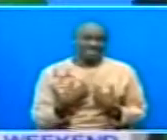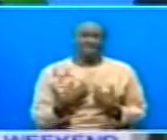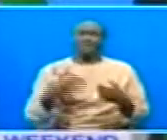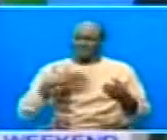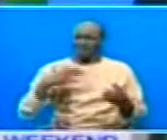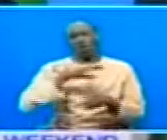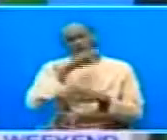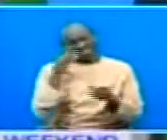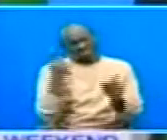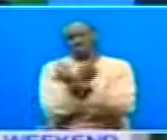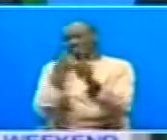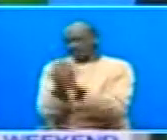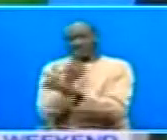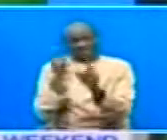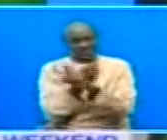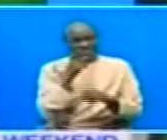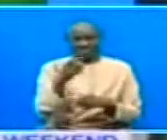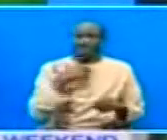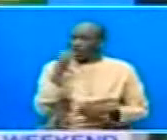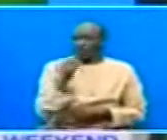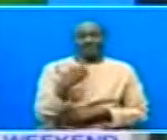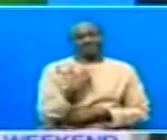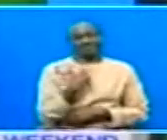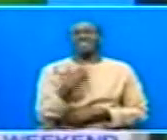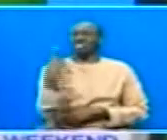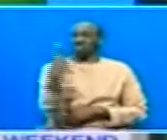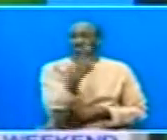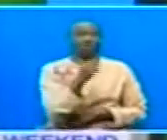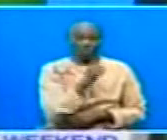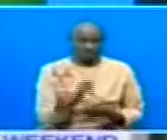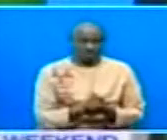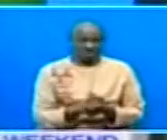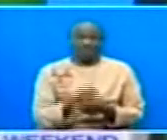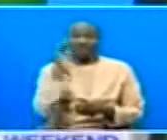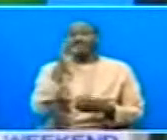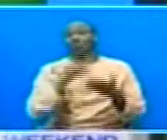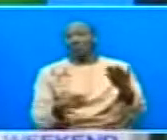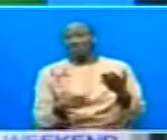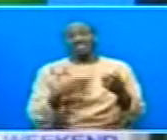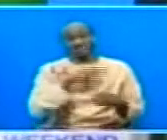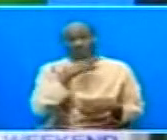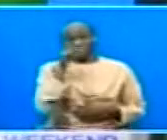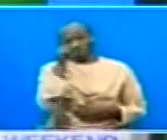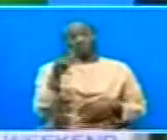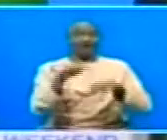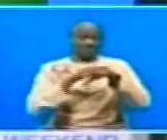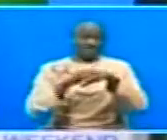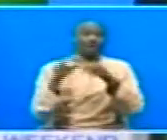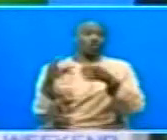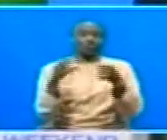one of those practices, and they are all real, every one of them breaches the word and spirit of his African community.